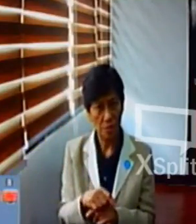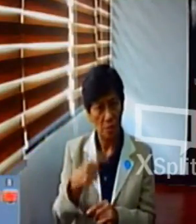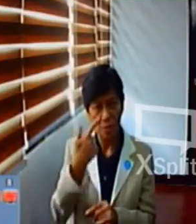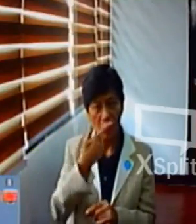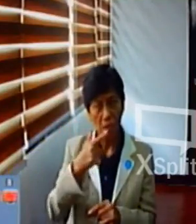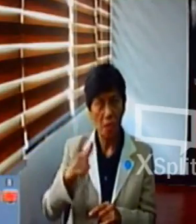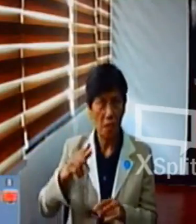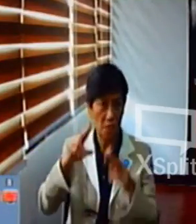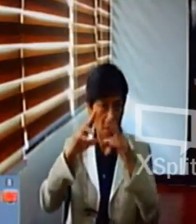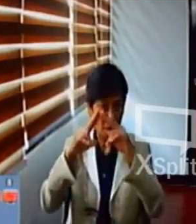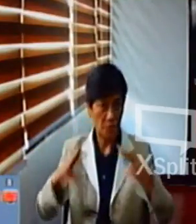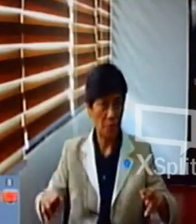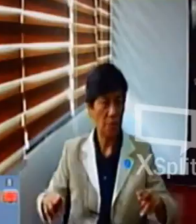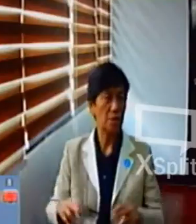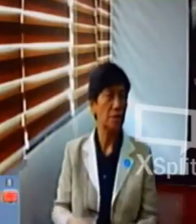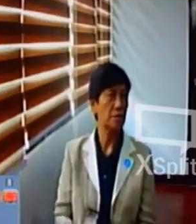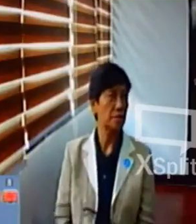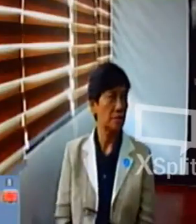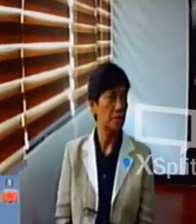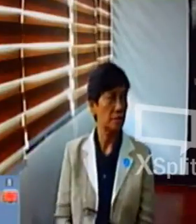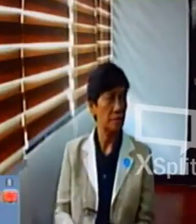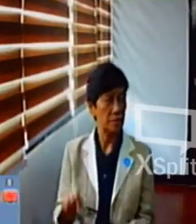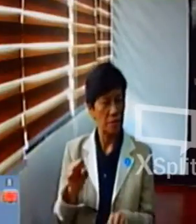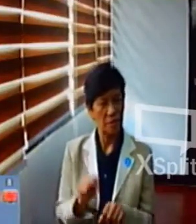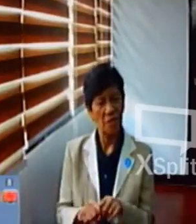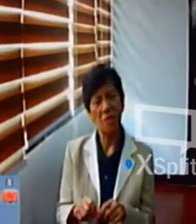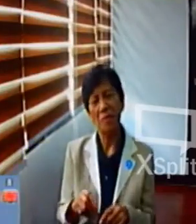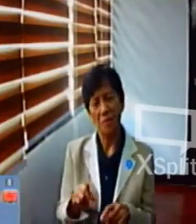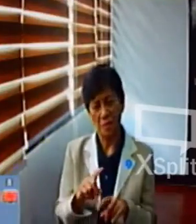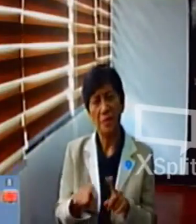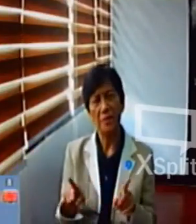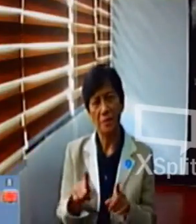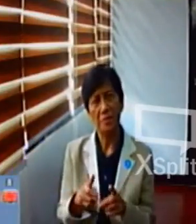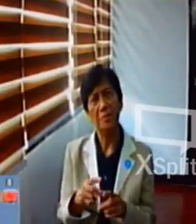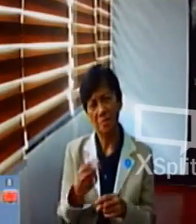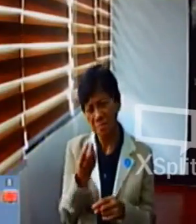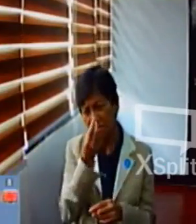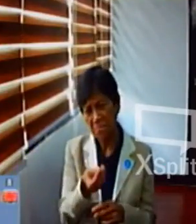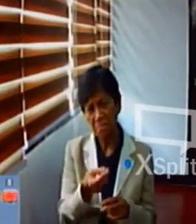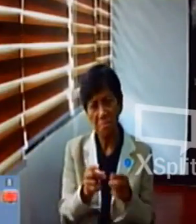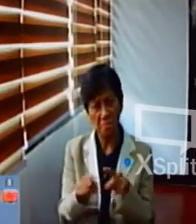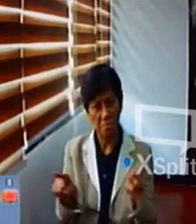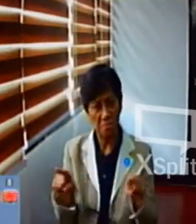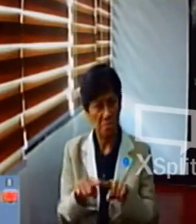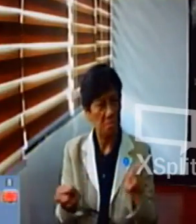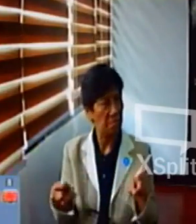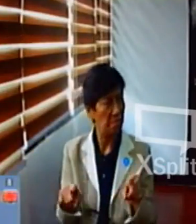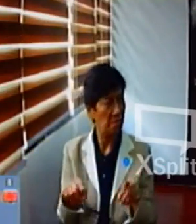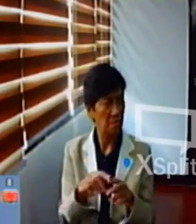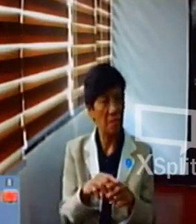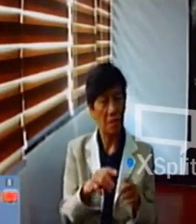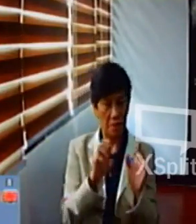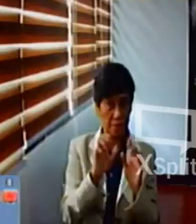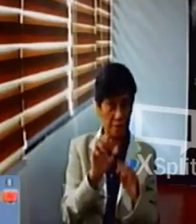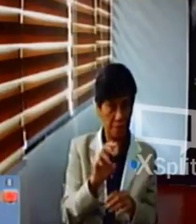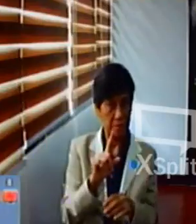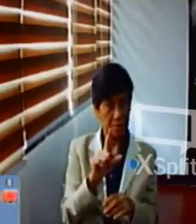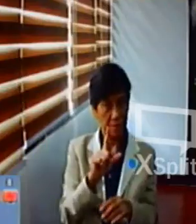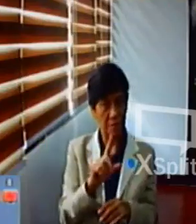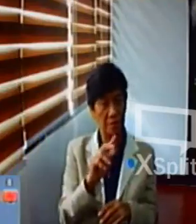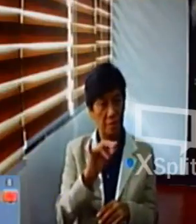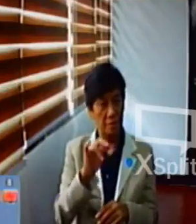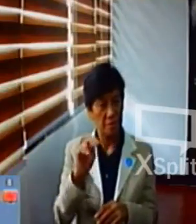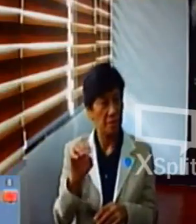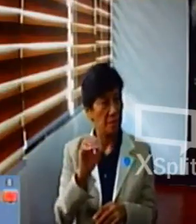So it's like that. So it's a little bit different. The El Nino that I was saying, sir, for example, in the occurrence of